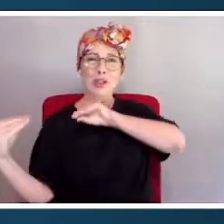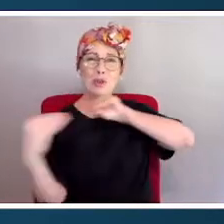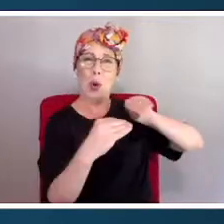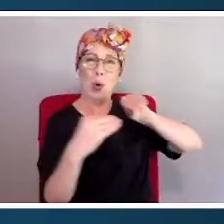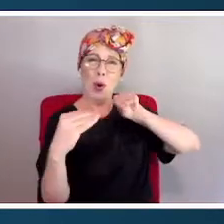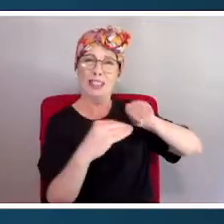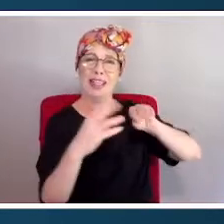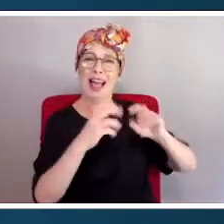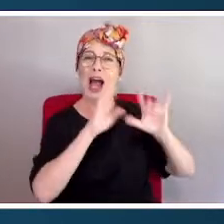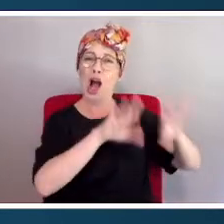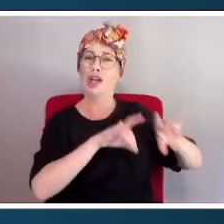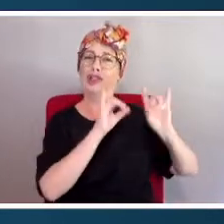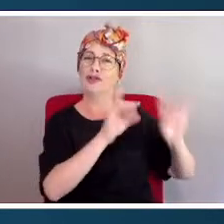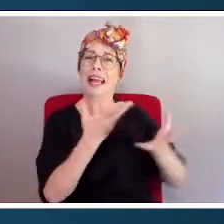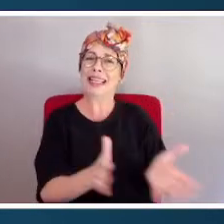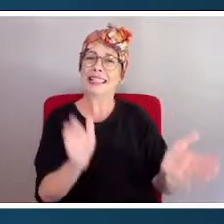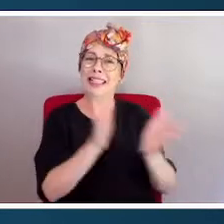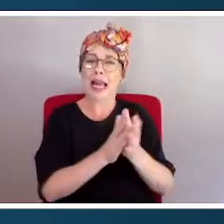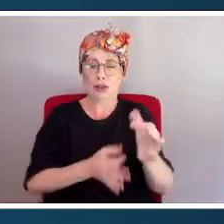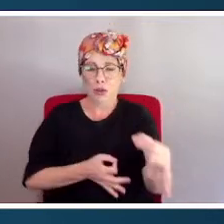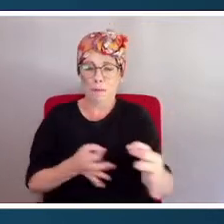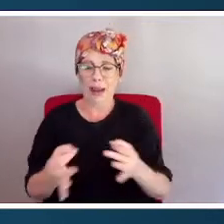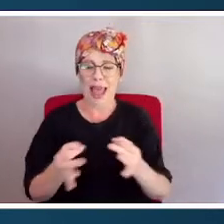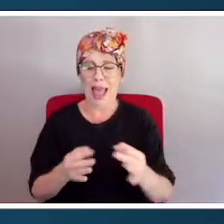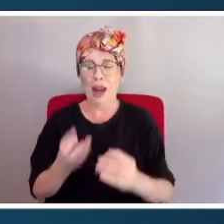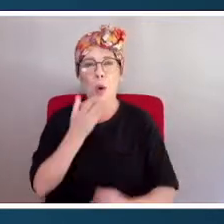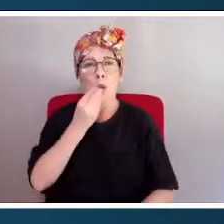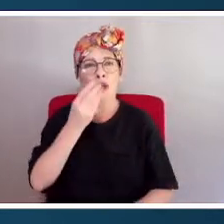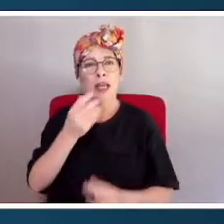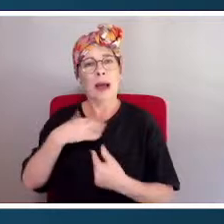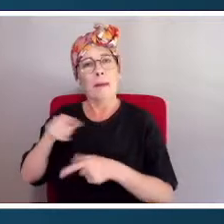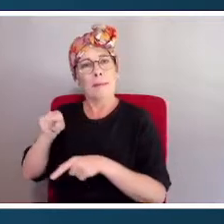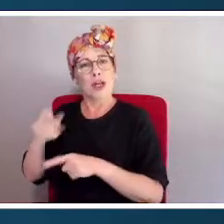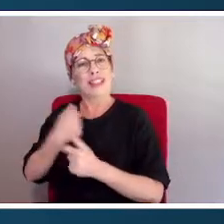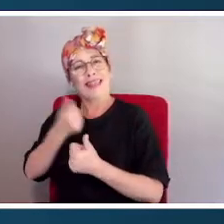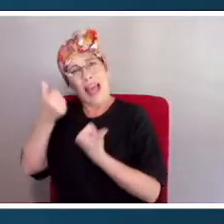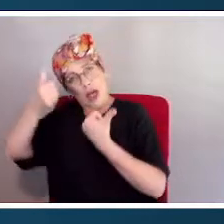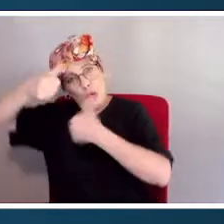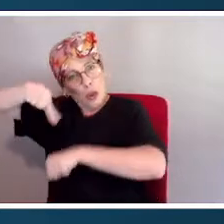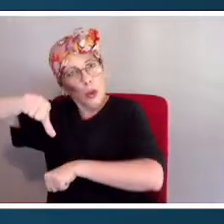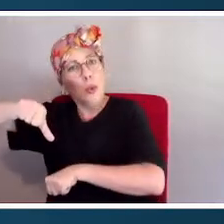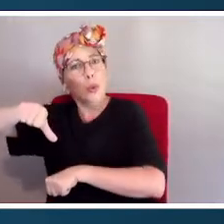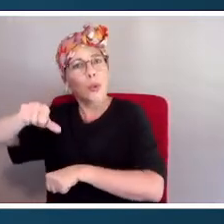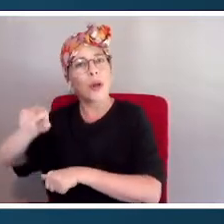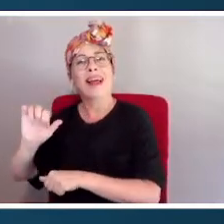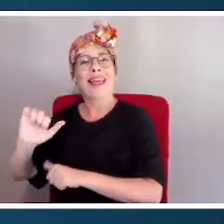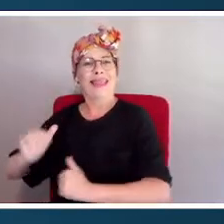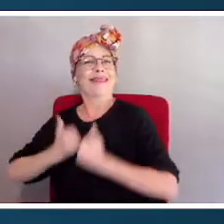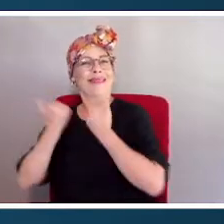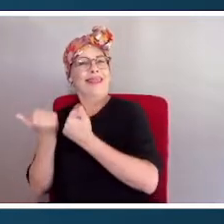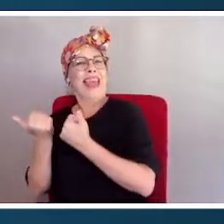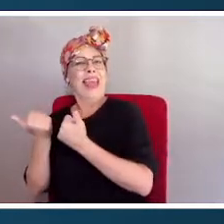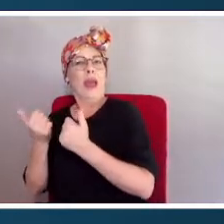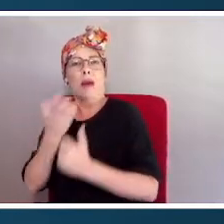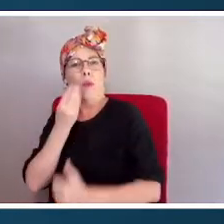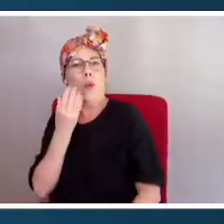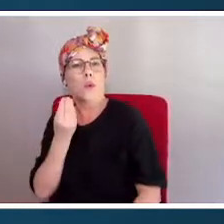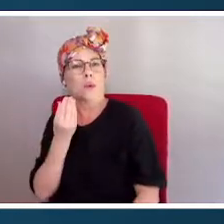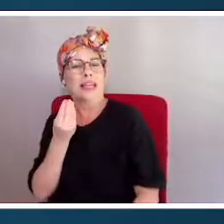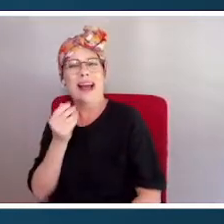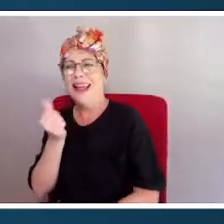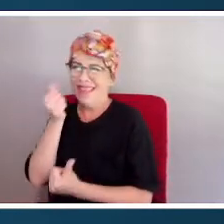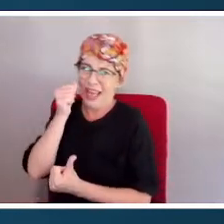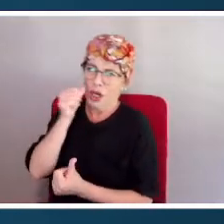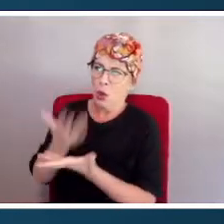waterways so water would flow even during droughts, and on how to build dams